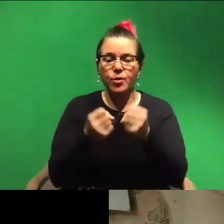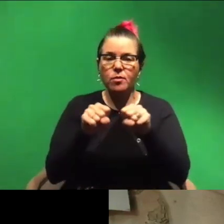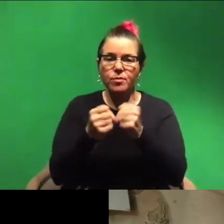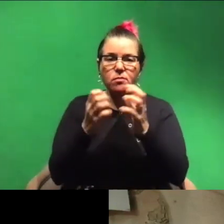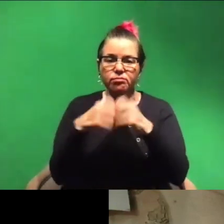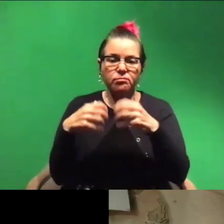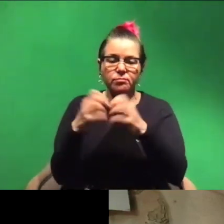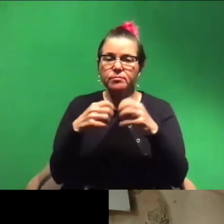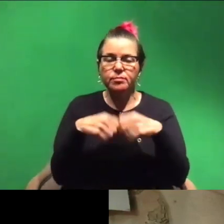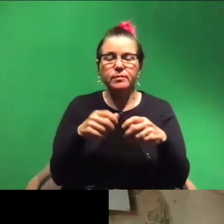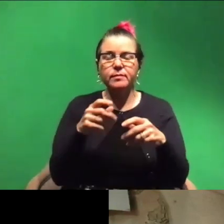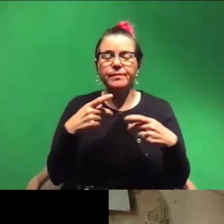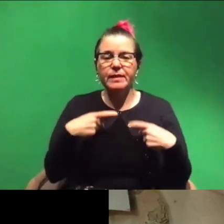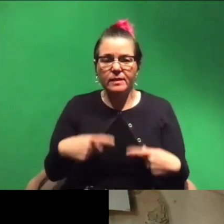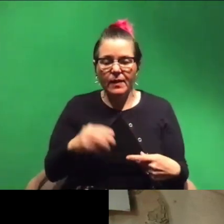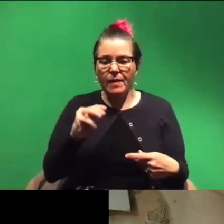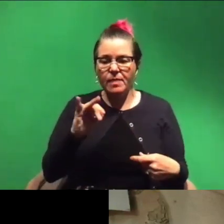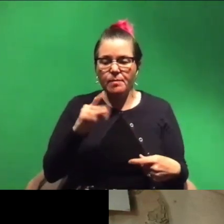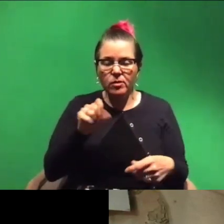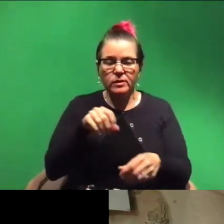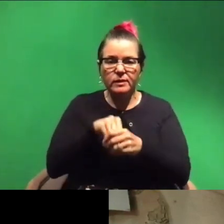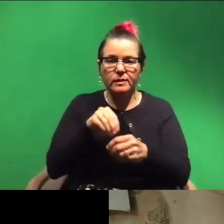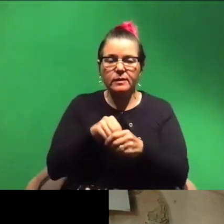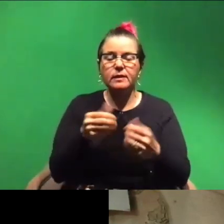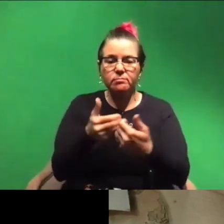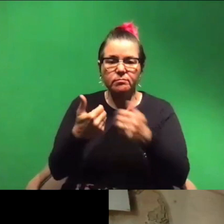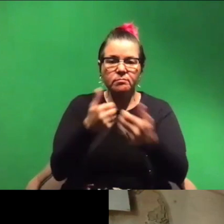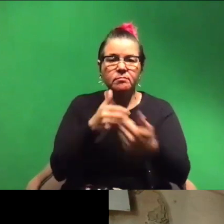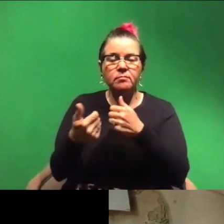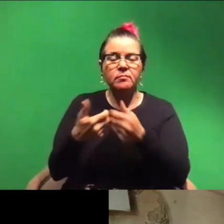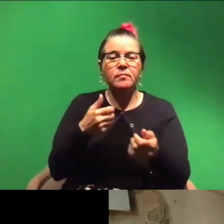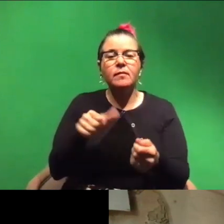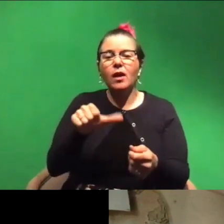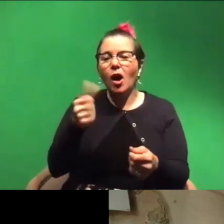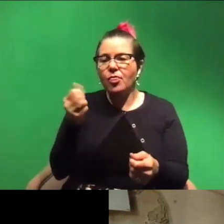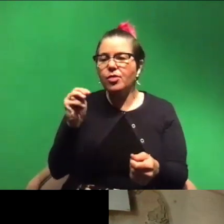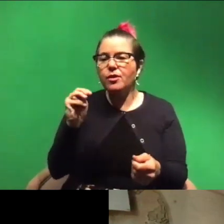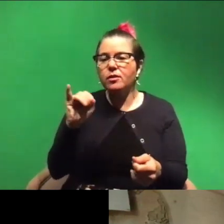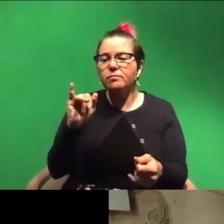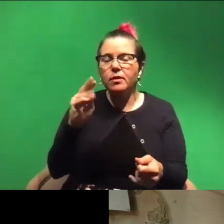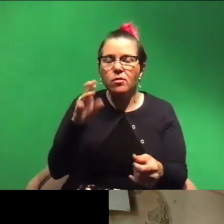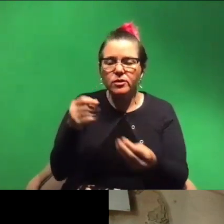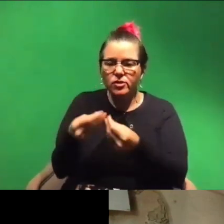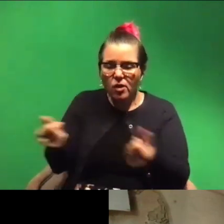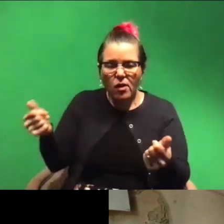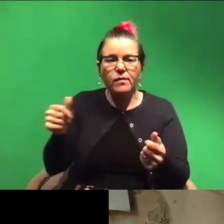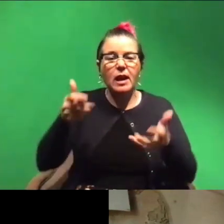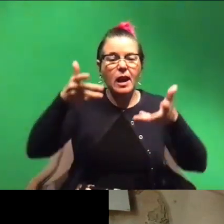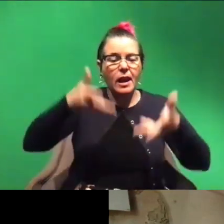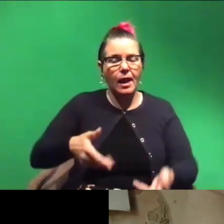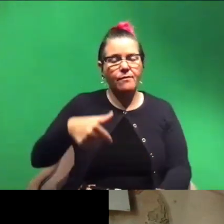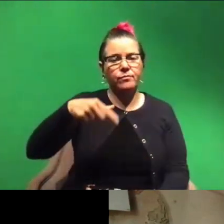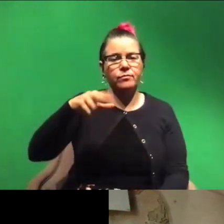all the minerals physically, and they separated them out, and then some other minerals dissolved, and the ones that were left were the quartz